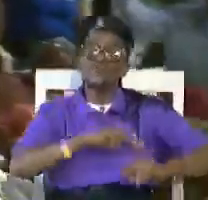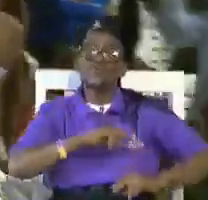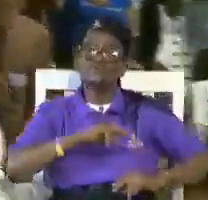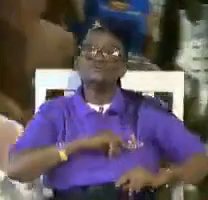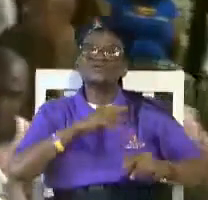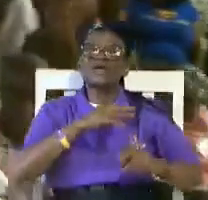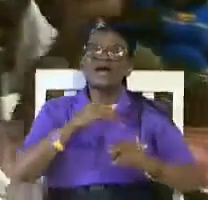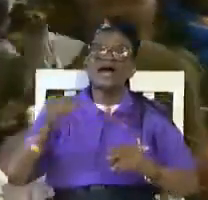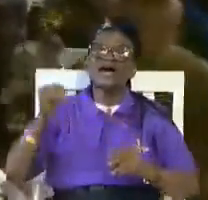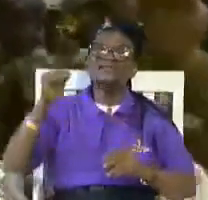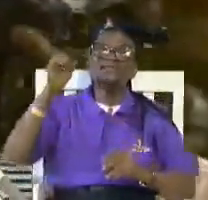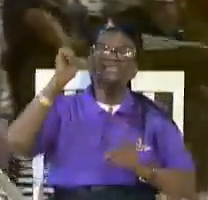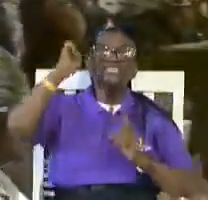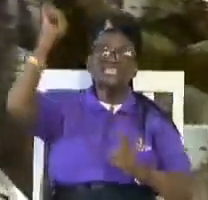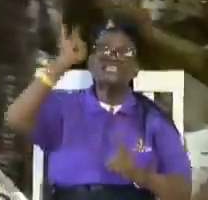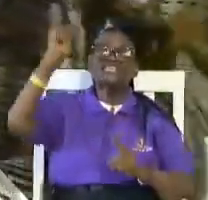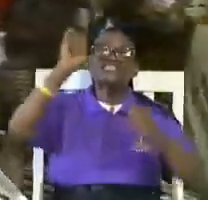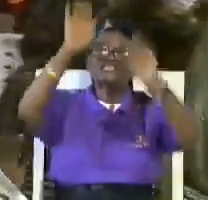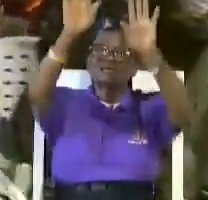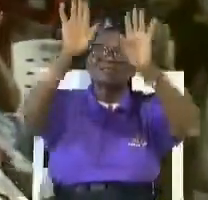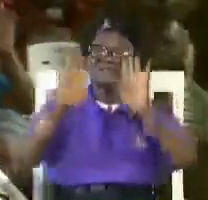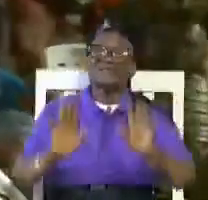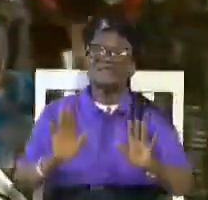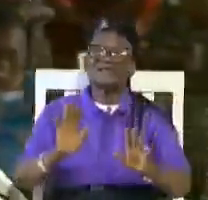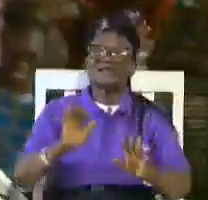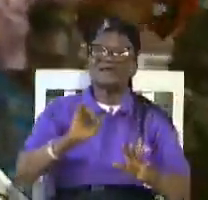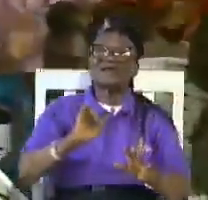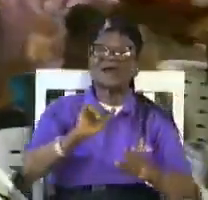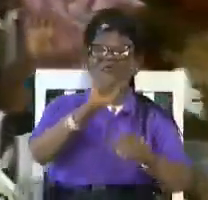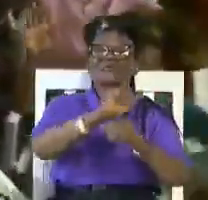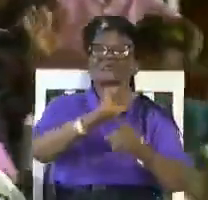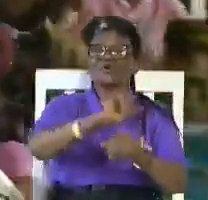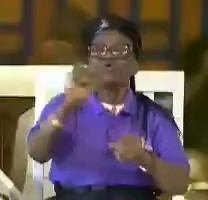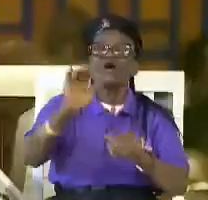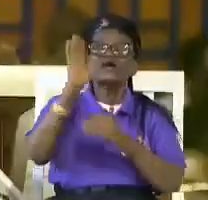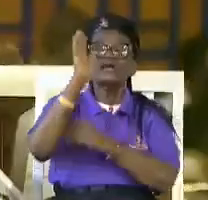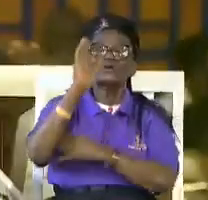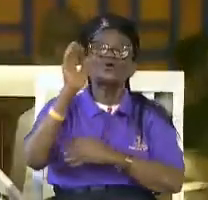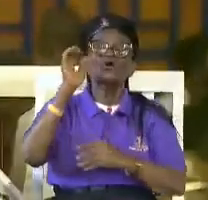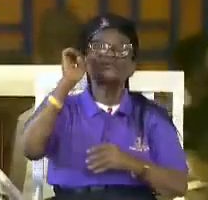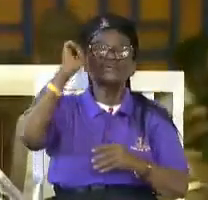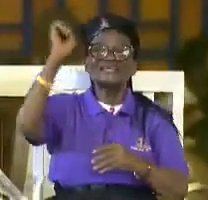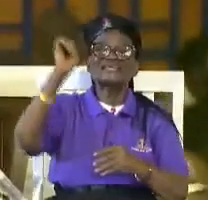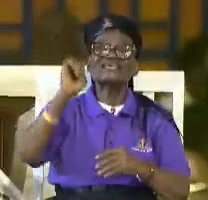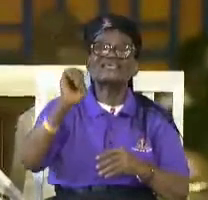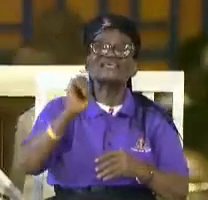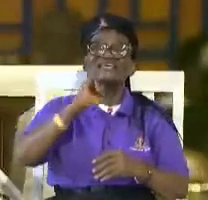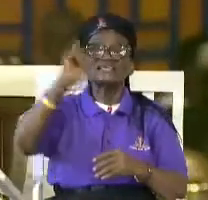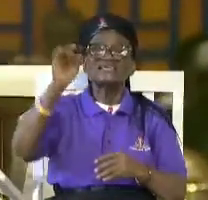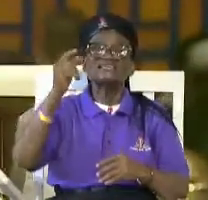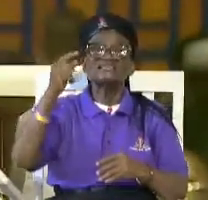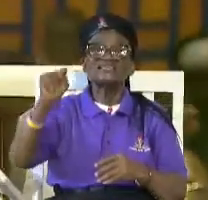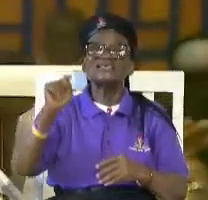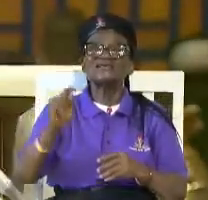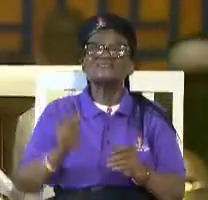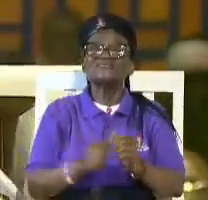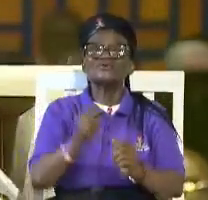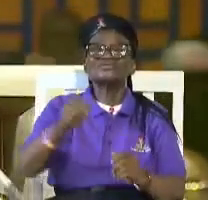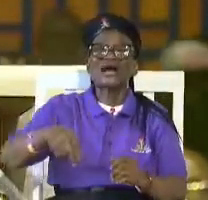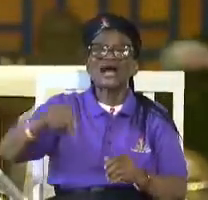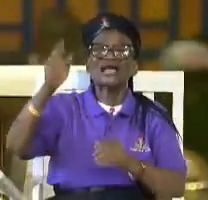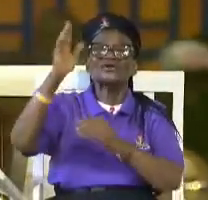a miracle-working God. He's the one that surrounds us with so much love, changing